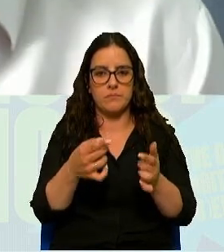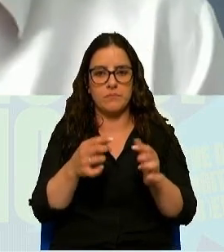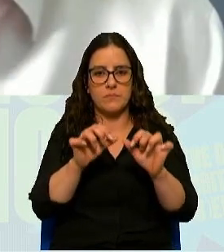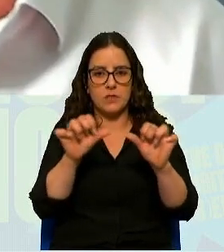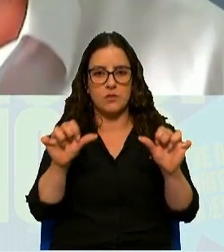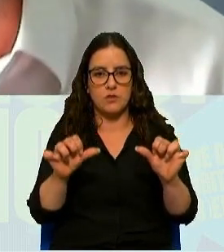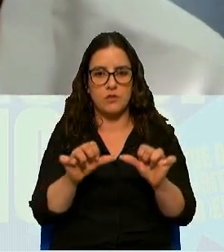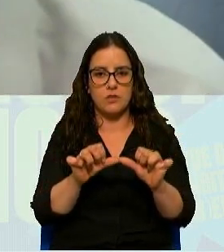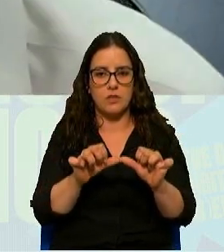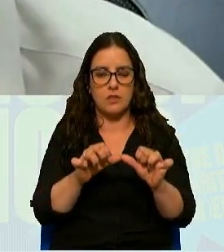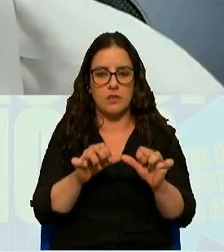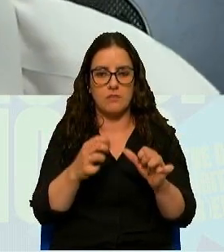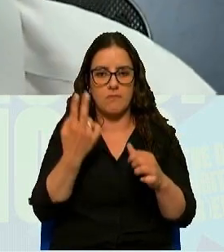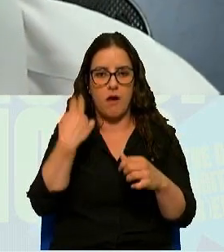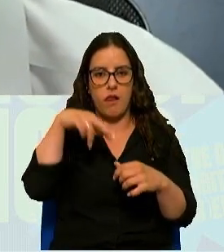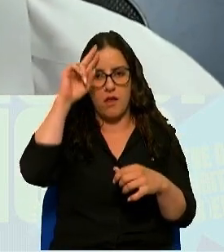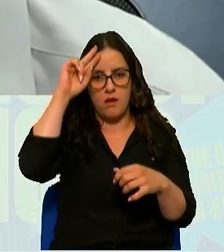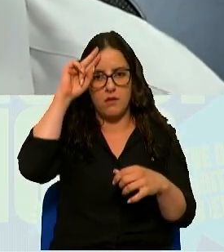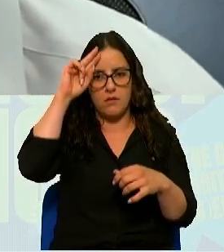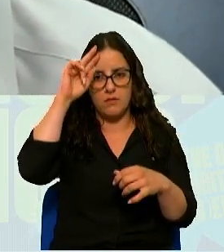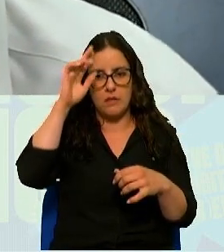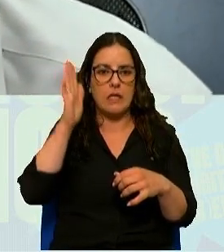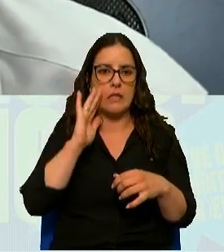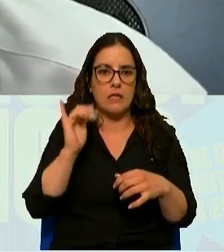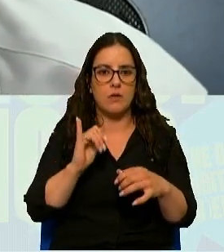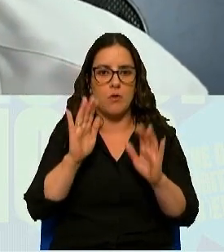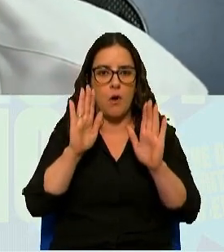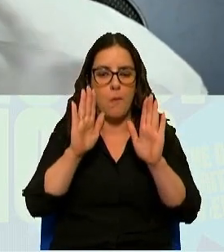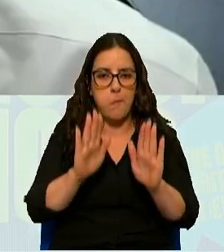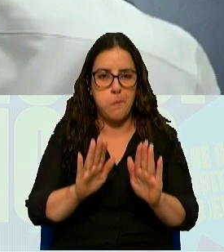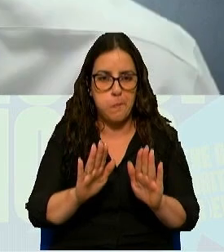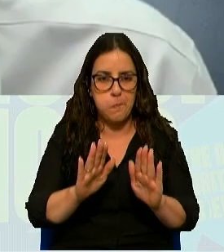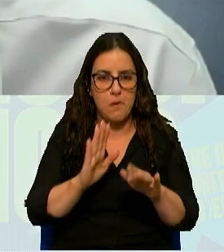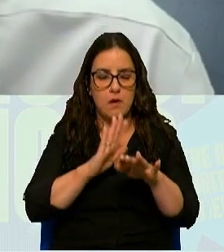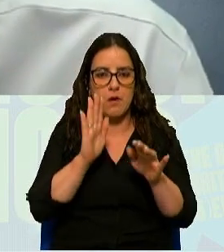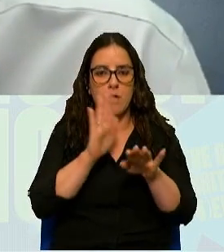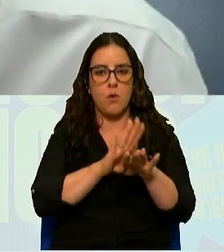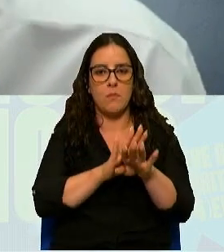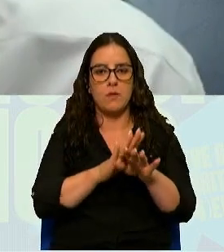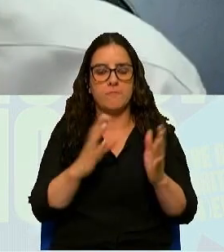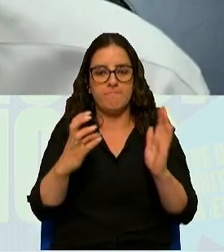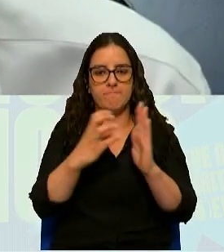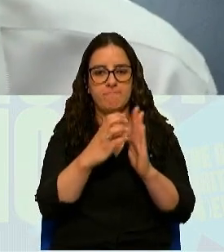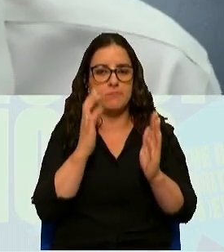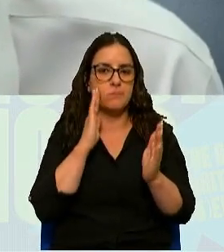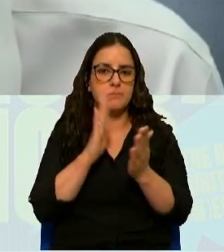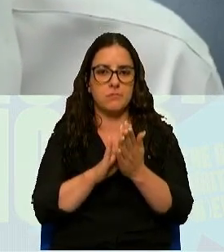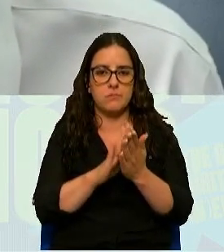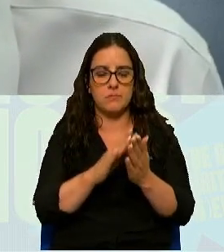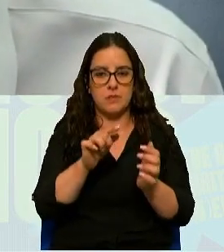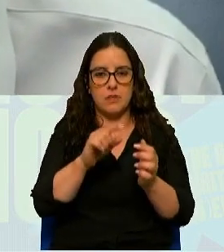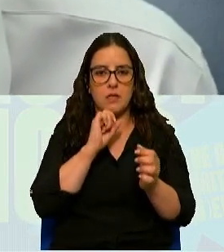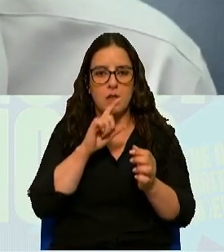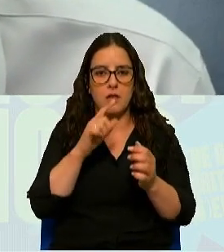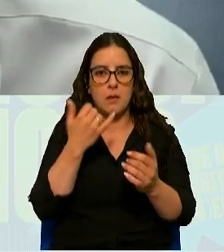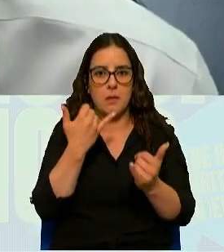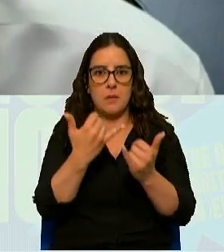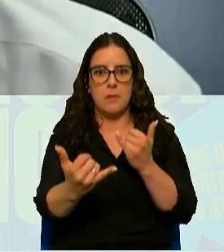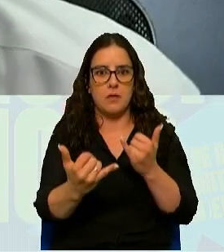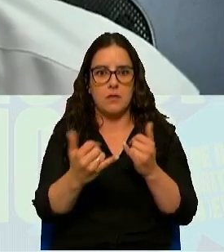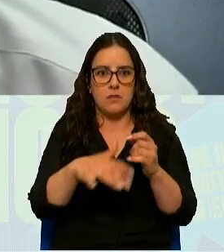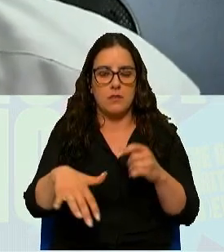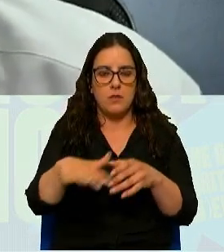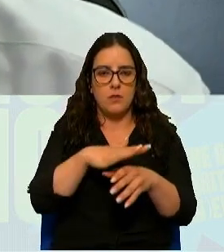misunderstood what it was seeing and tried to stop for the Burger King sign. Now, that's, I mean, that could be quite a dangerous situation here where it's